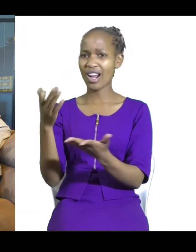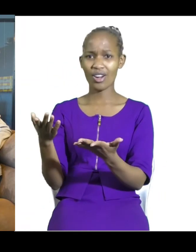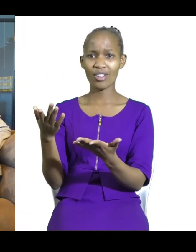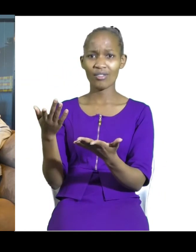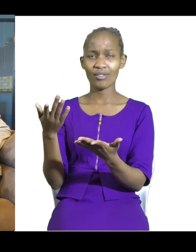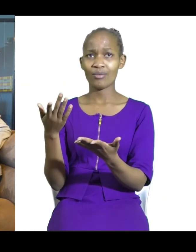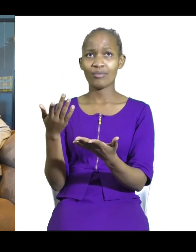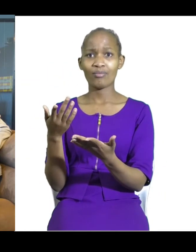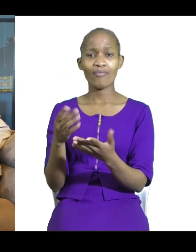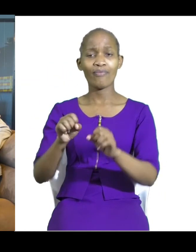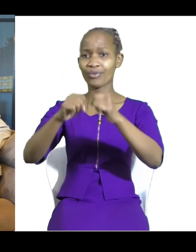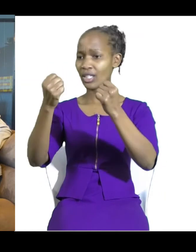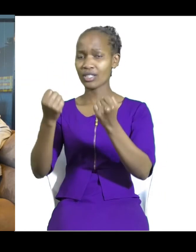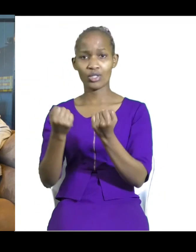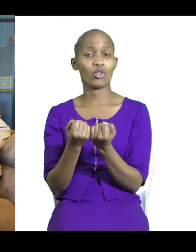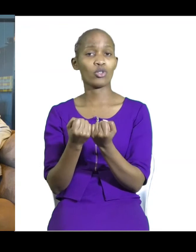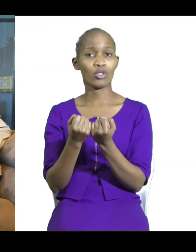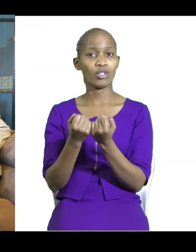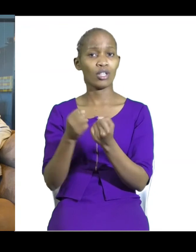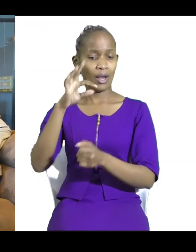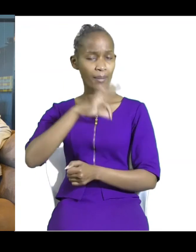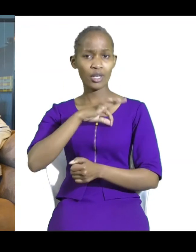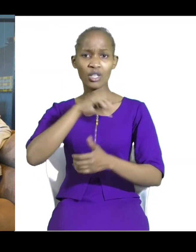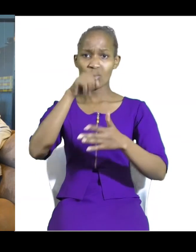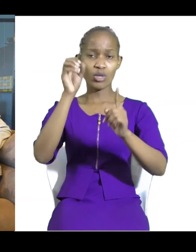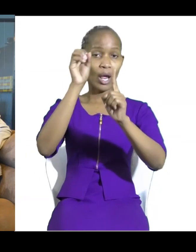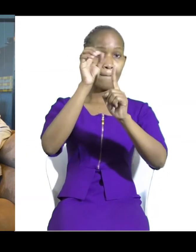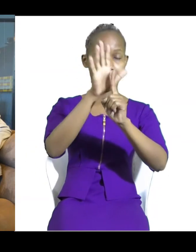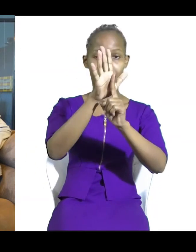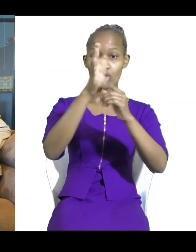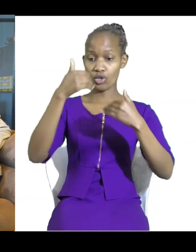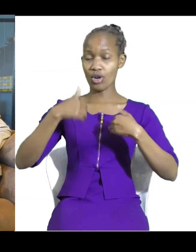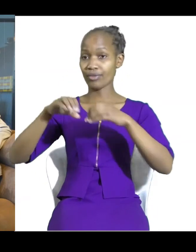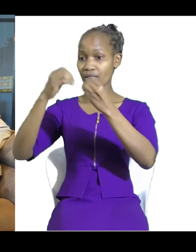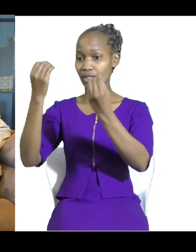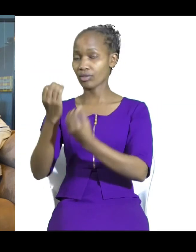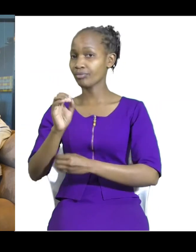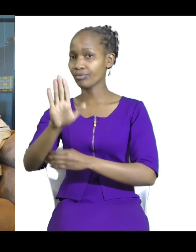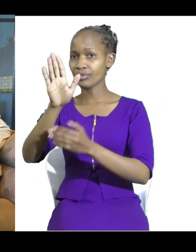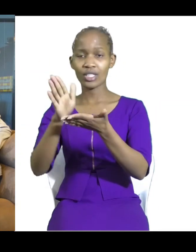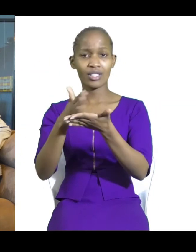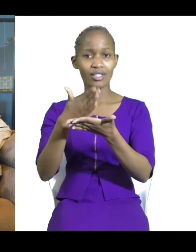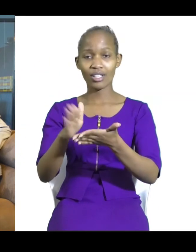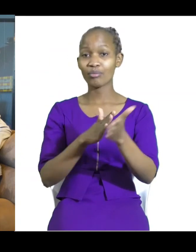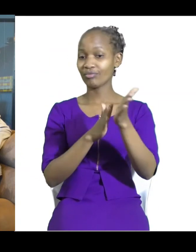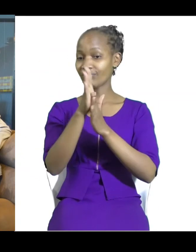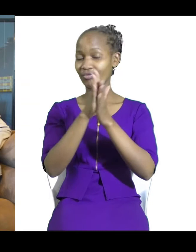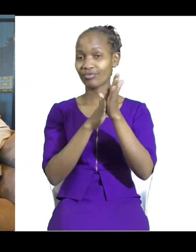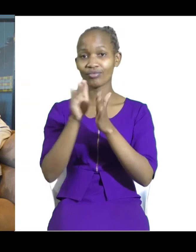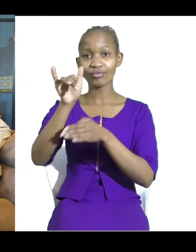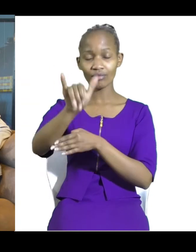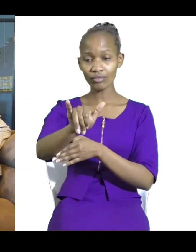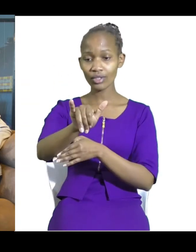on investment in terms of social profits. What impact have you created as an organization? Some of them are interested in that, but we